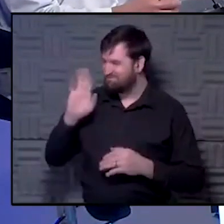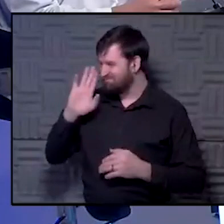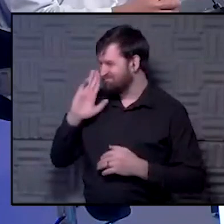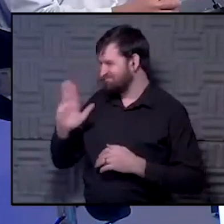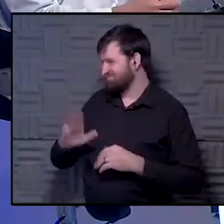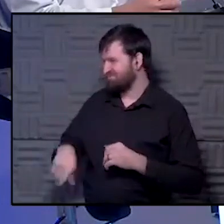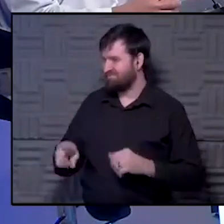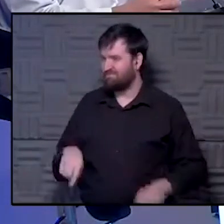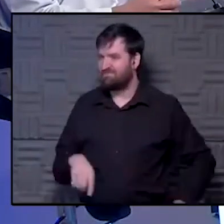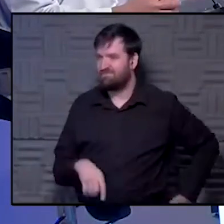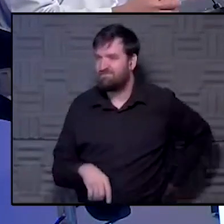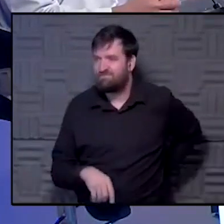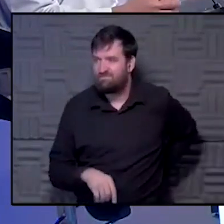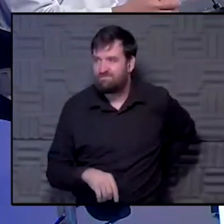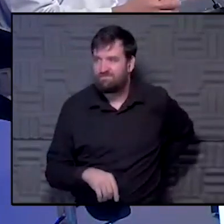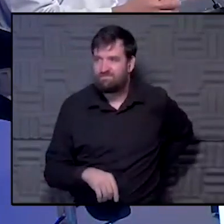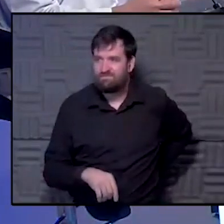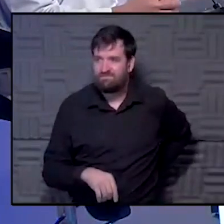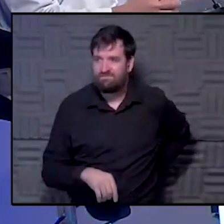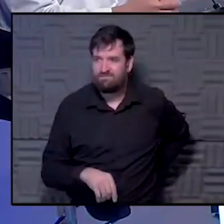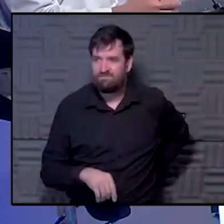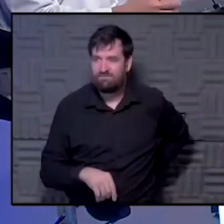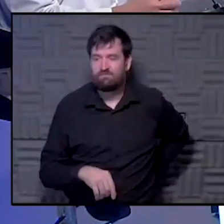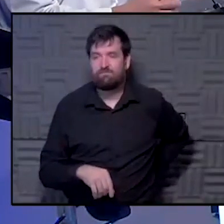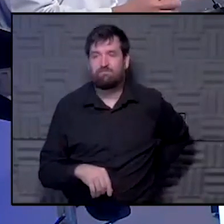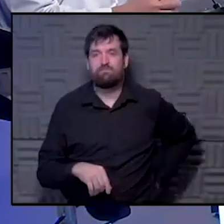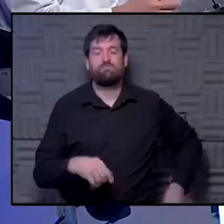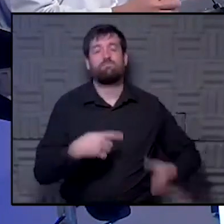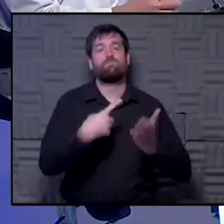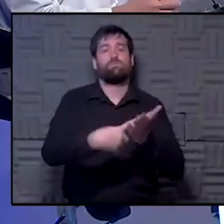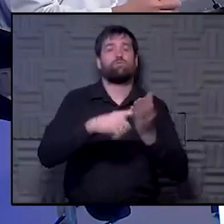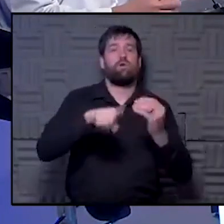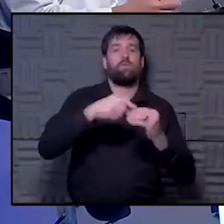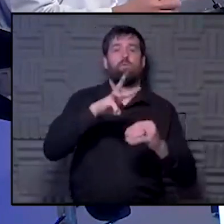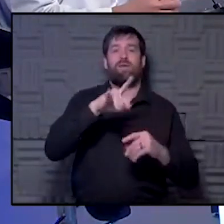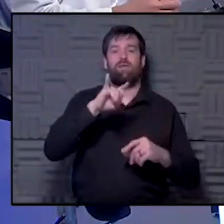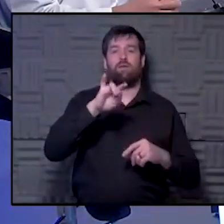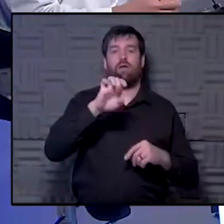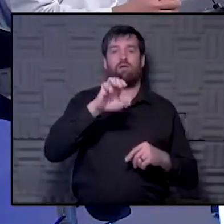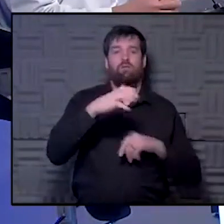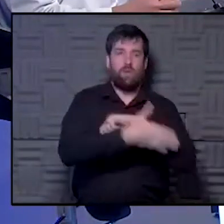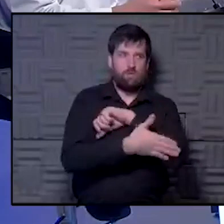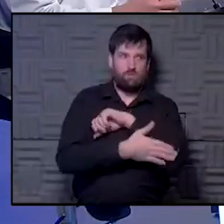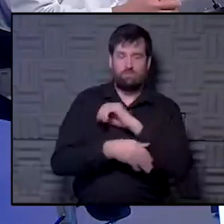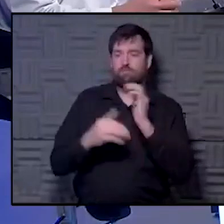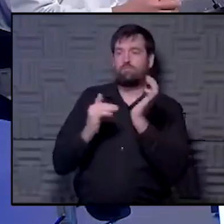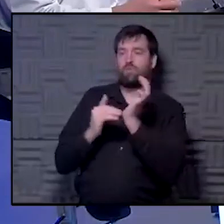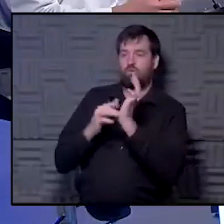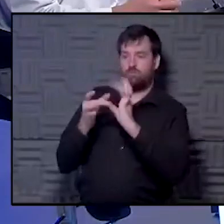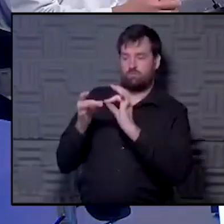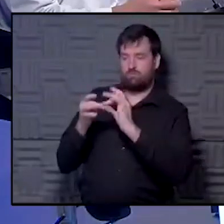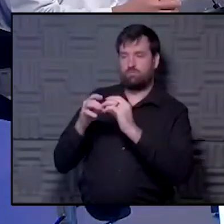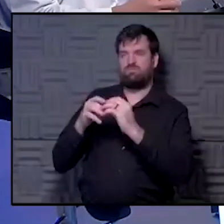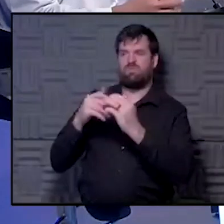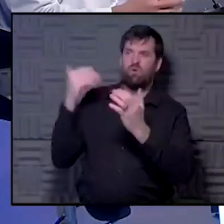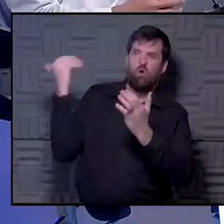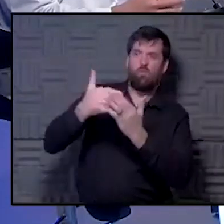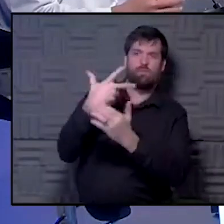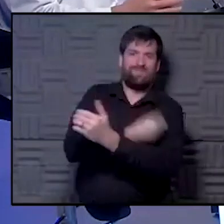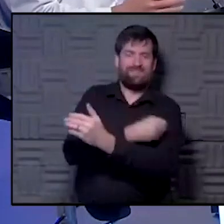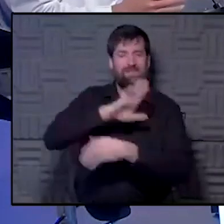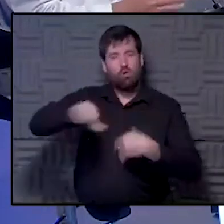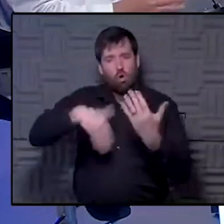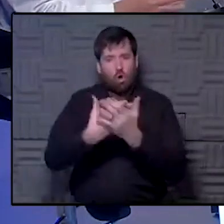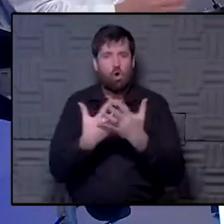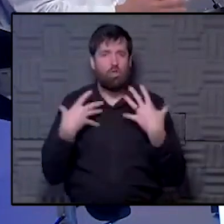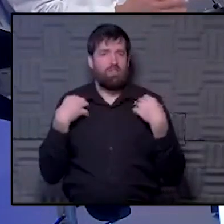guys. So when we talk about Wyandotte County, I know that doctor just said that they've almost vaccinated all of the community healthcare workers